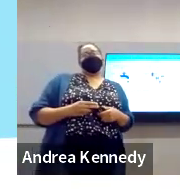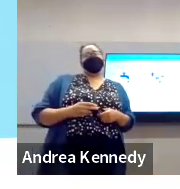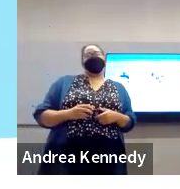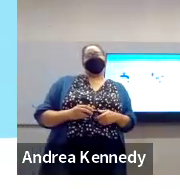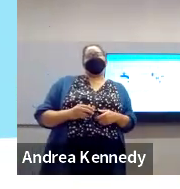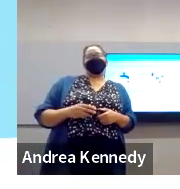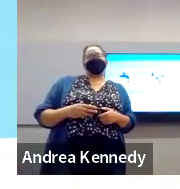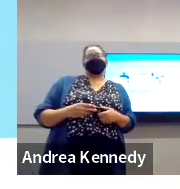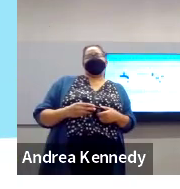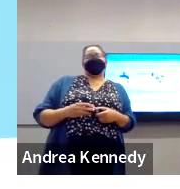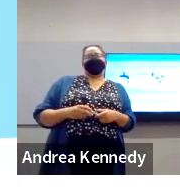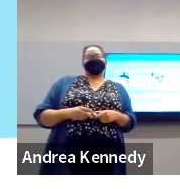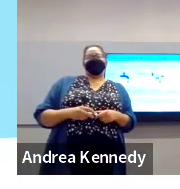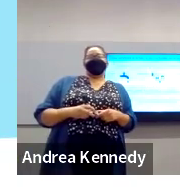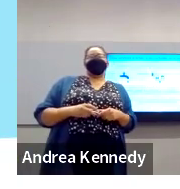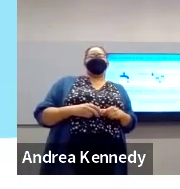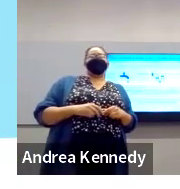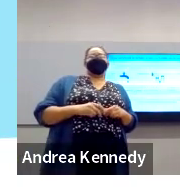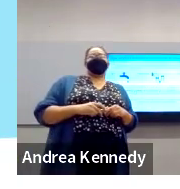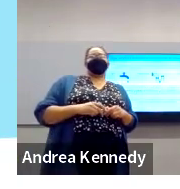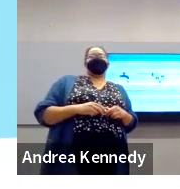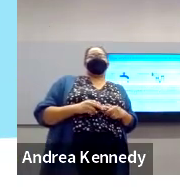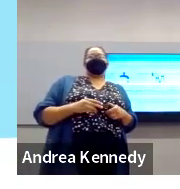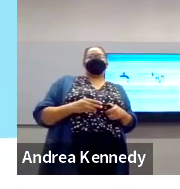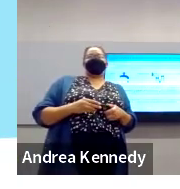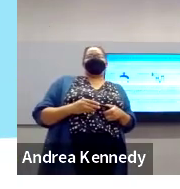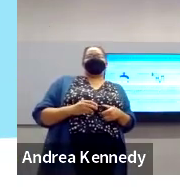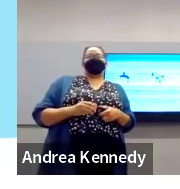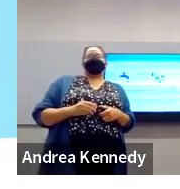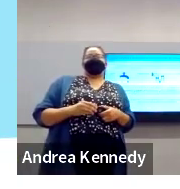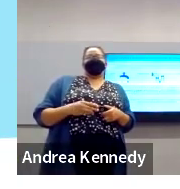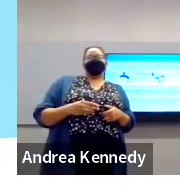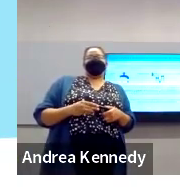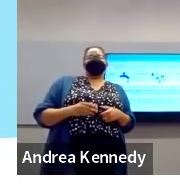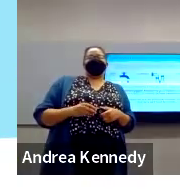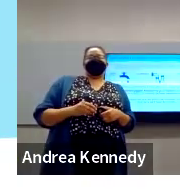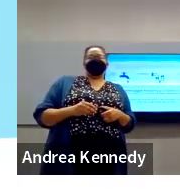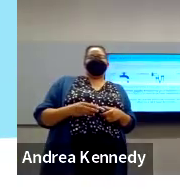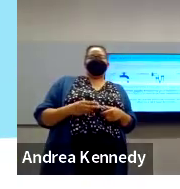my family, it's not gonna work. And if it's not gonna work,